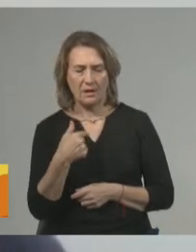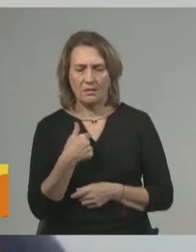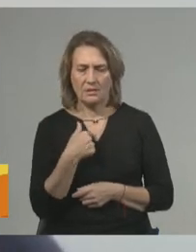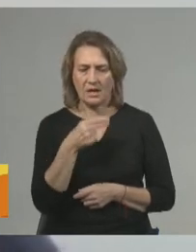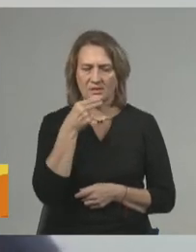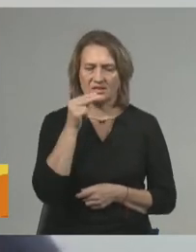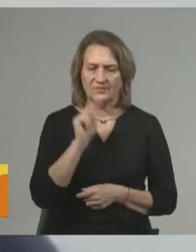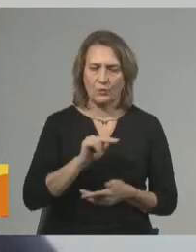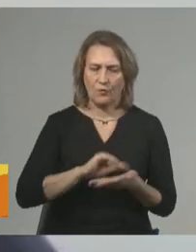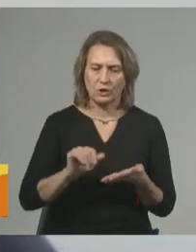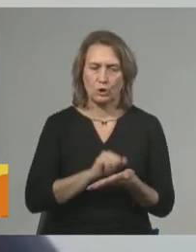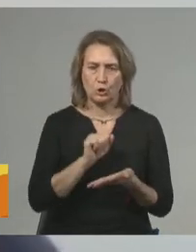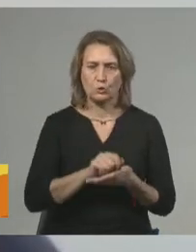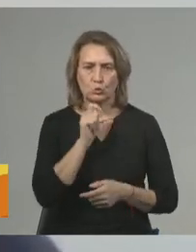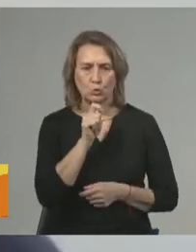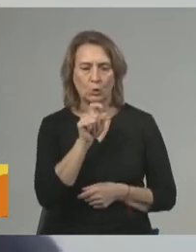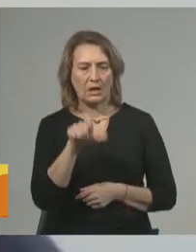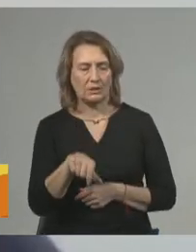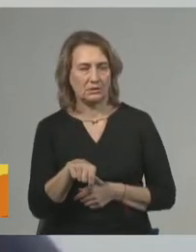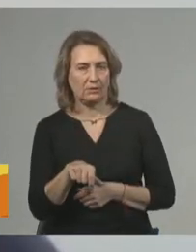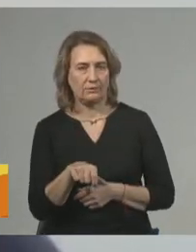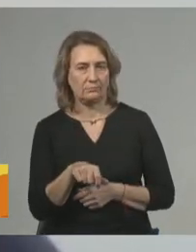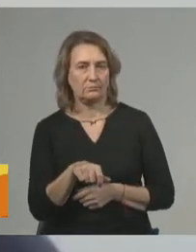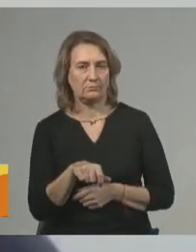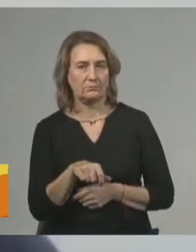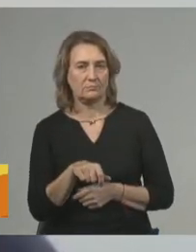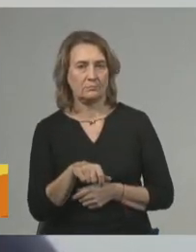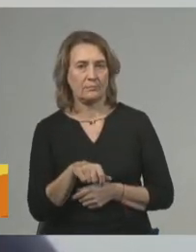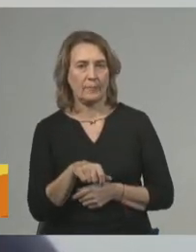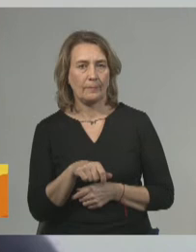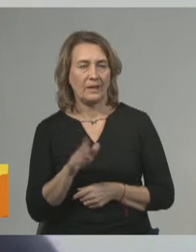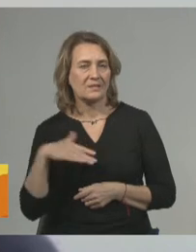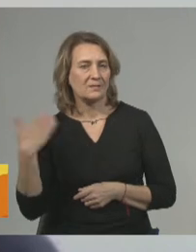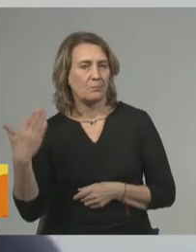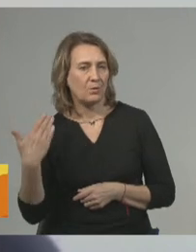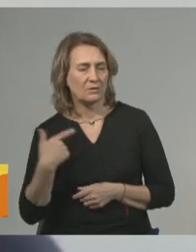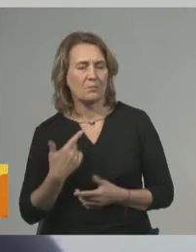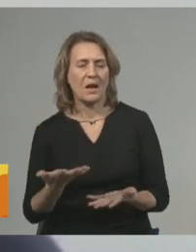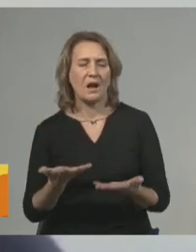malicious audit by the ministry of finances and things like that